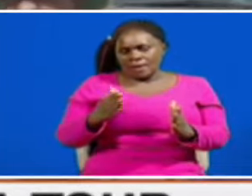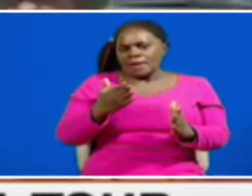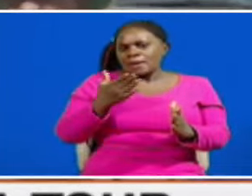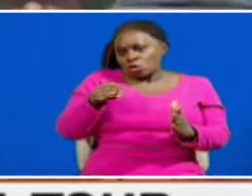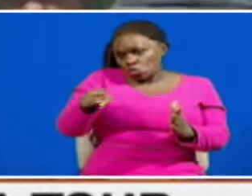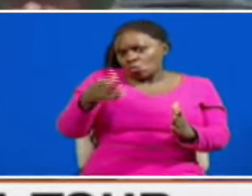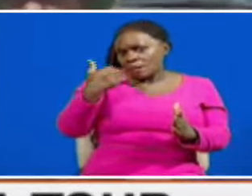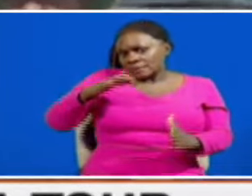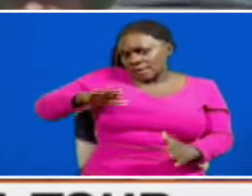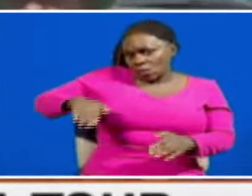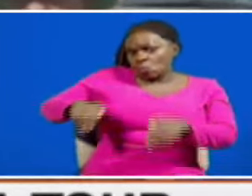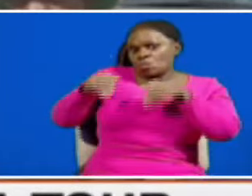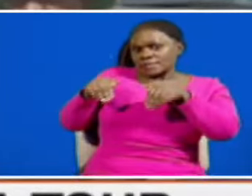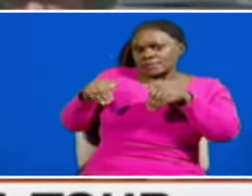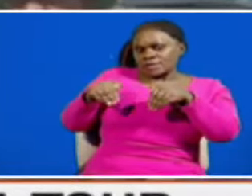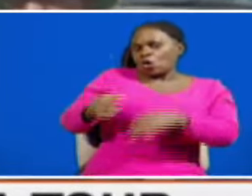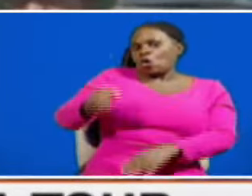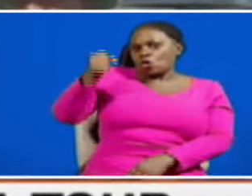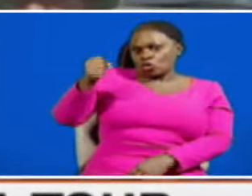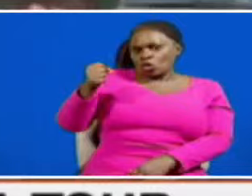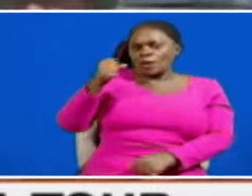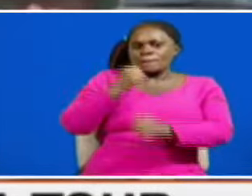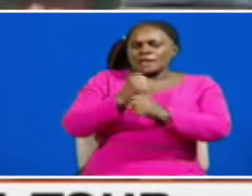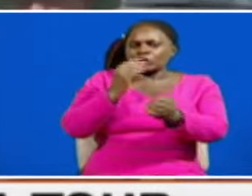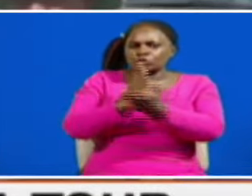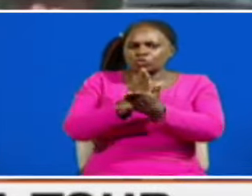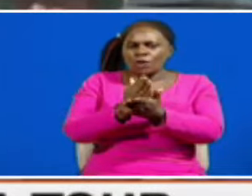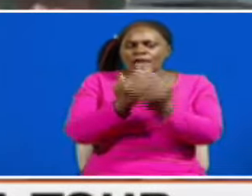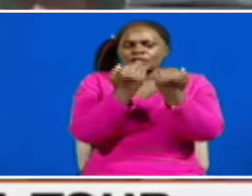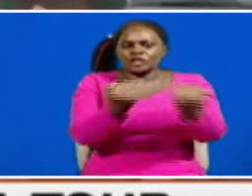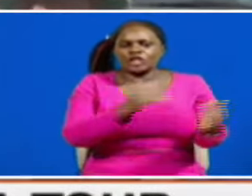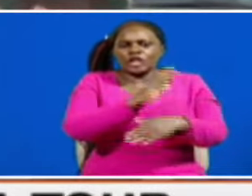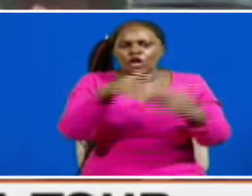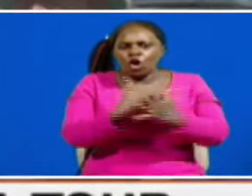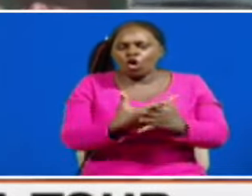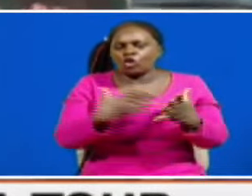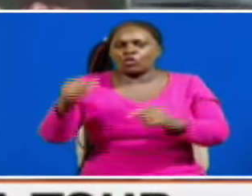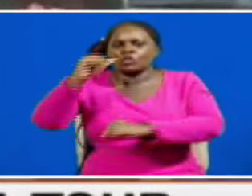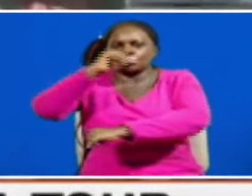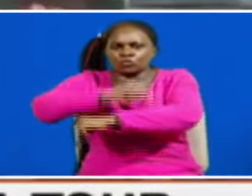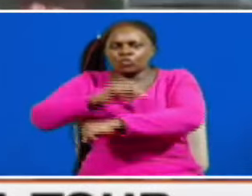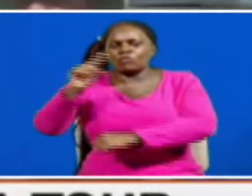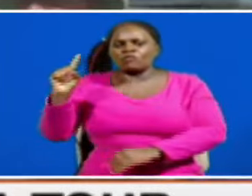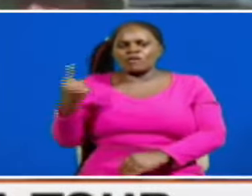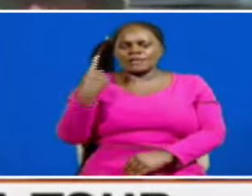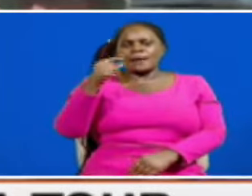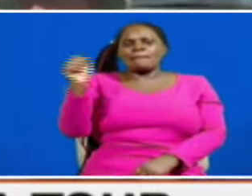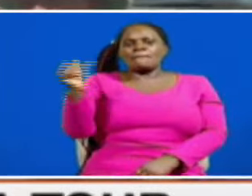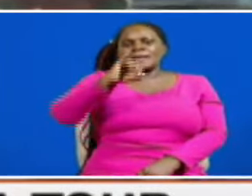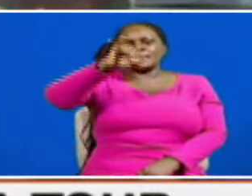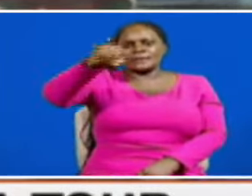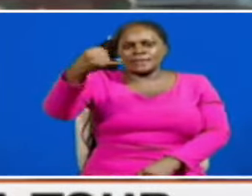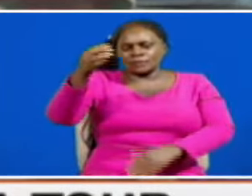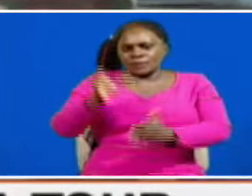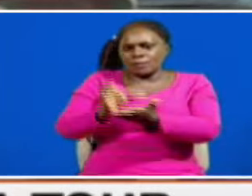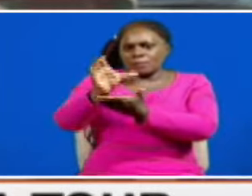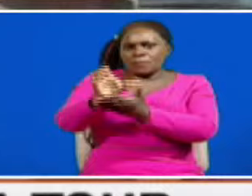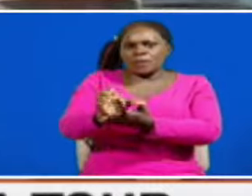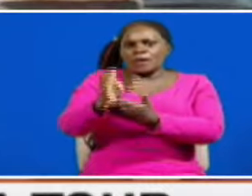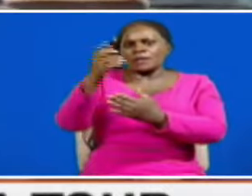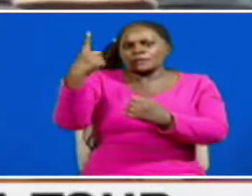yenu kidogo, kwanza nihakikishe watoto wote wa Kenya wako shuleni. Hii Januari nimeweka